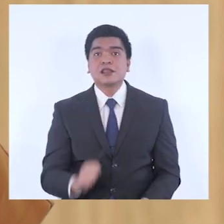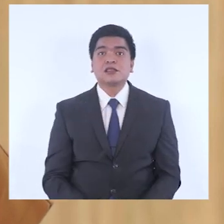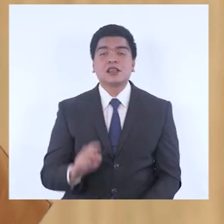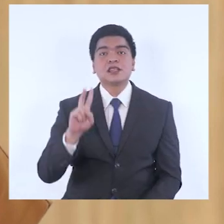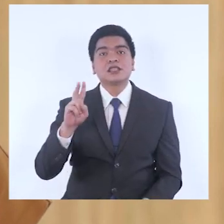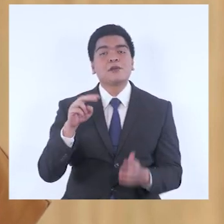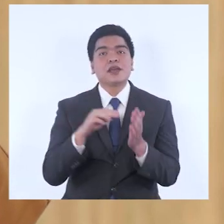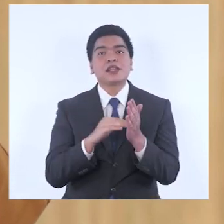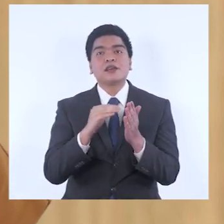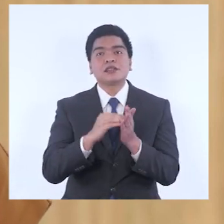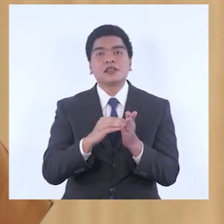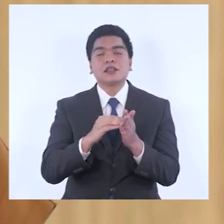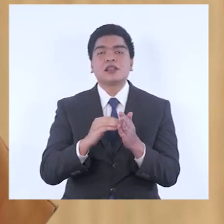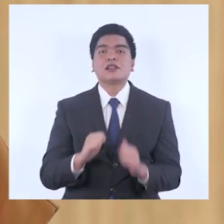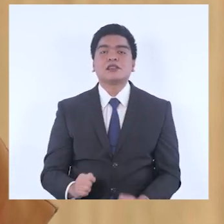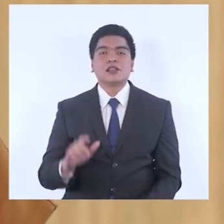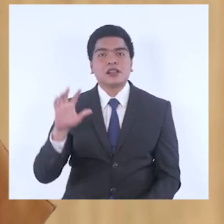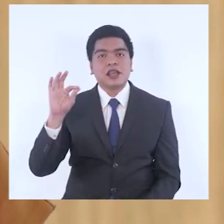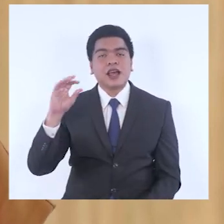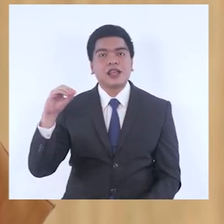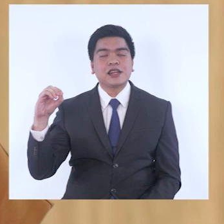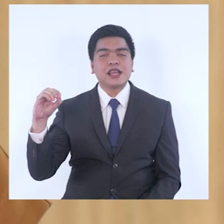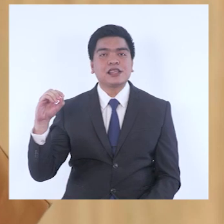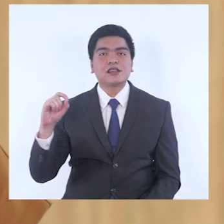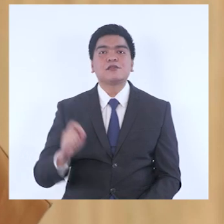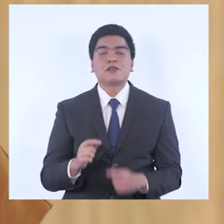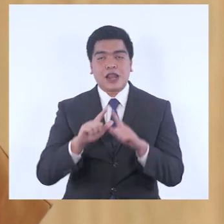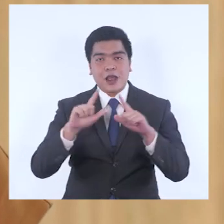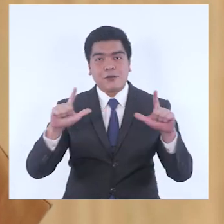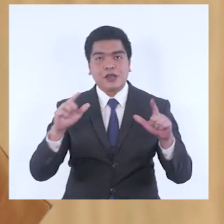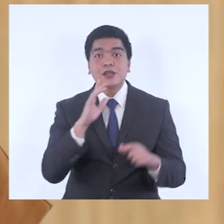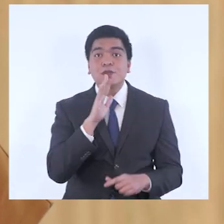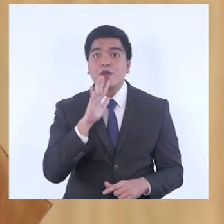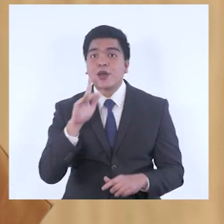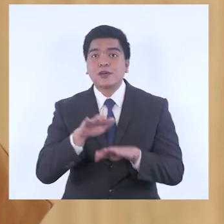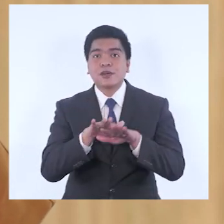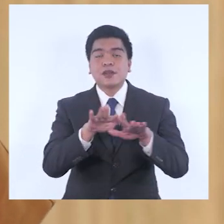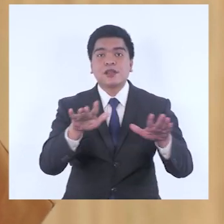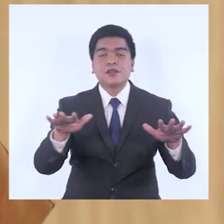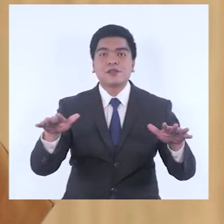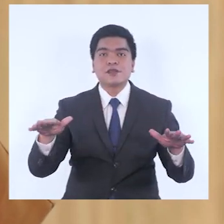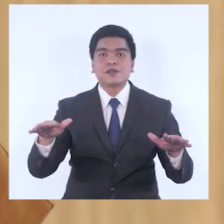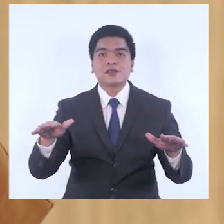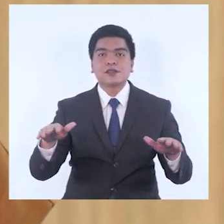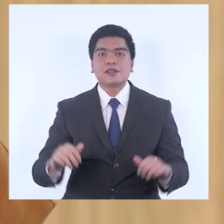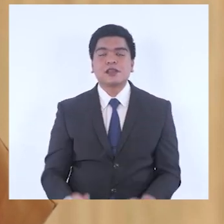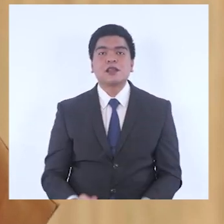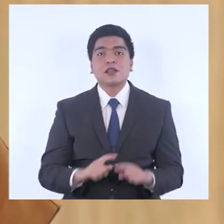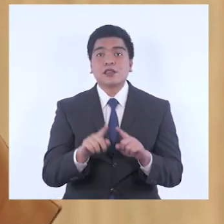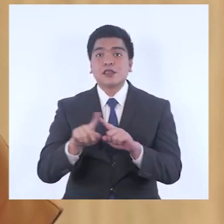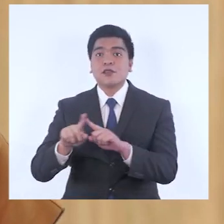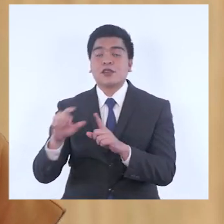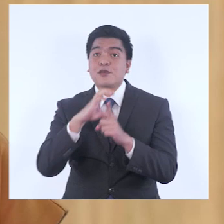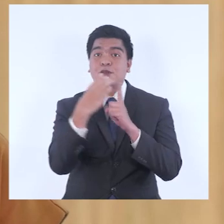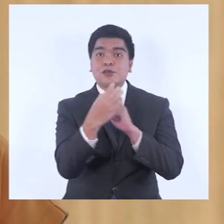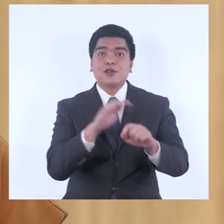spoken worldwide, standing for the multitude of races and cultures from all the habitable